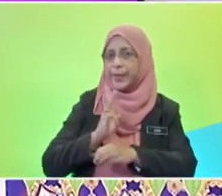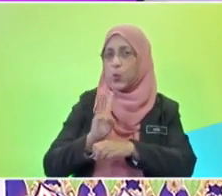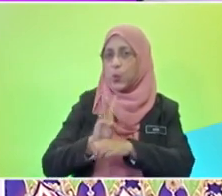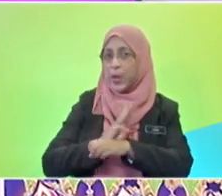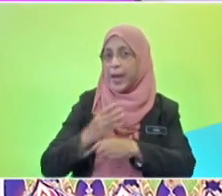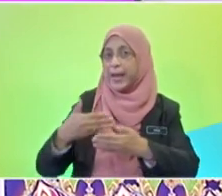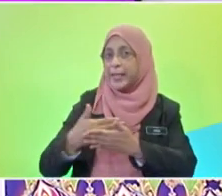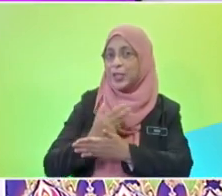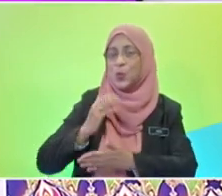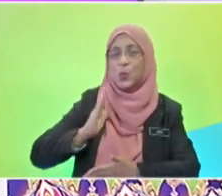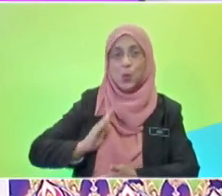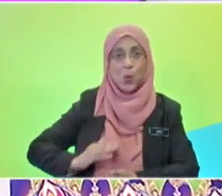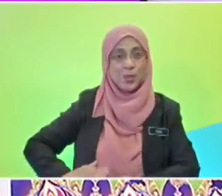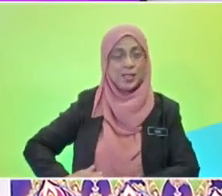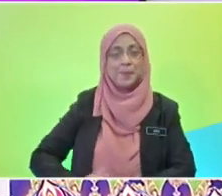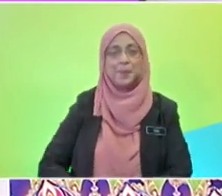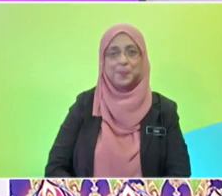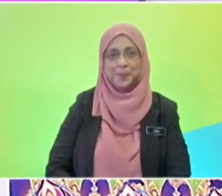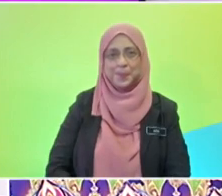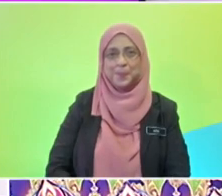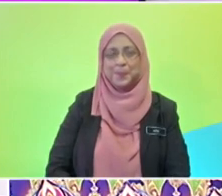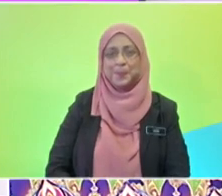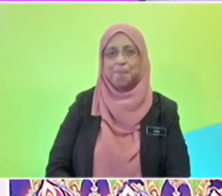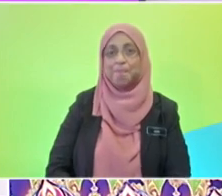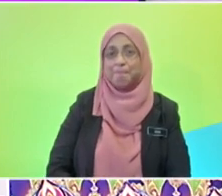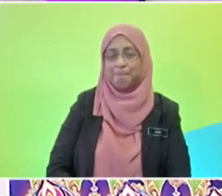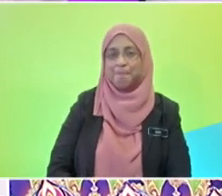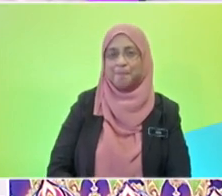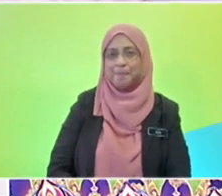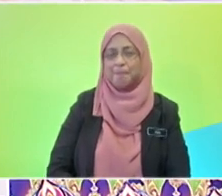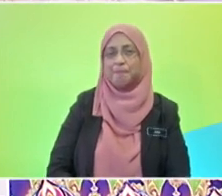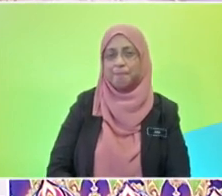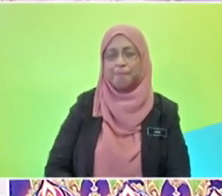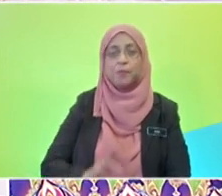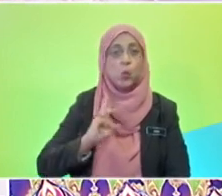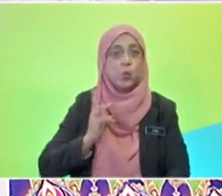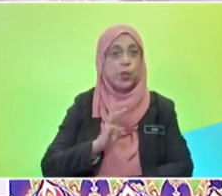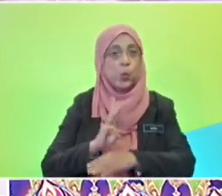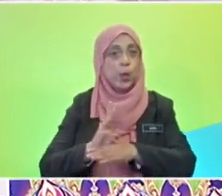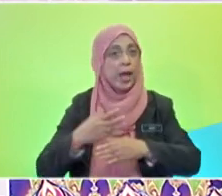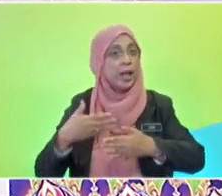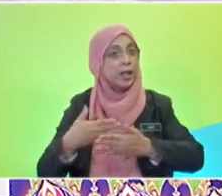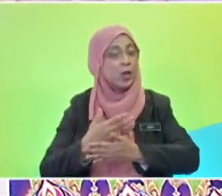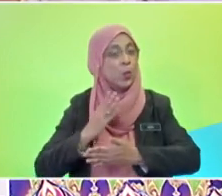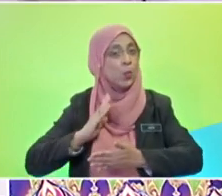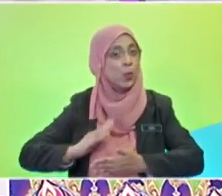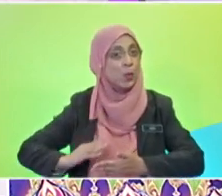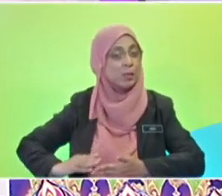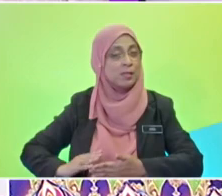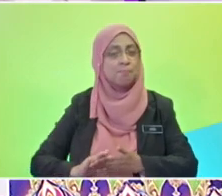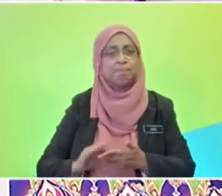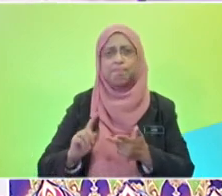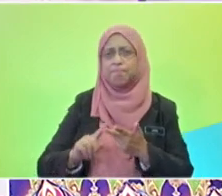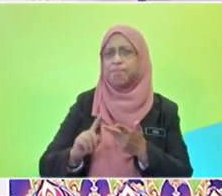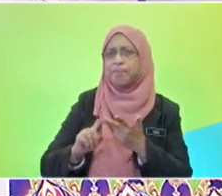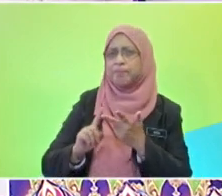2. Okay, because the arrow is pointing this way. Okay, we wear new clothes. Let's see. What